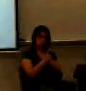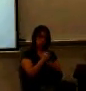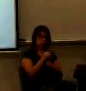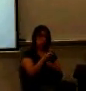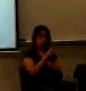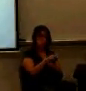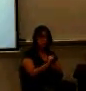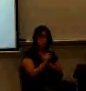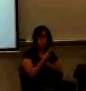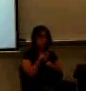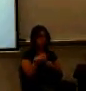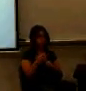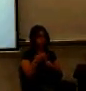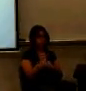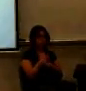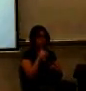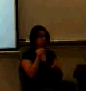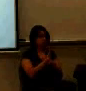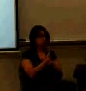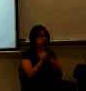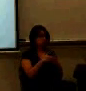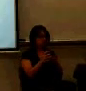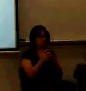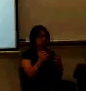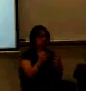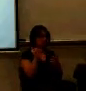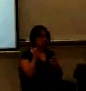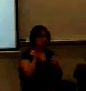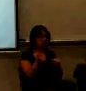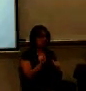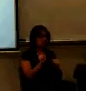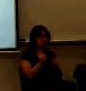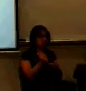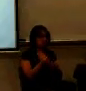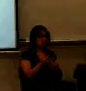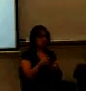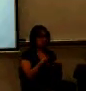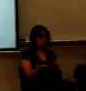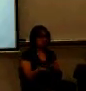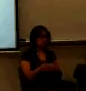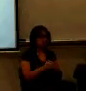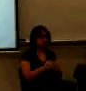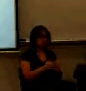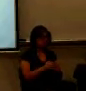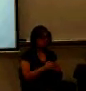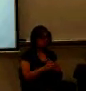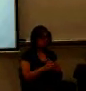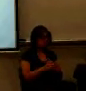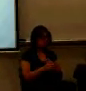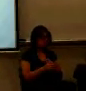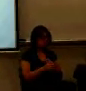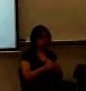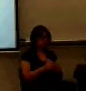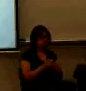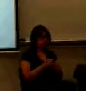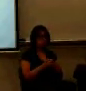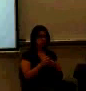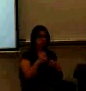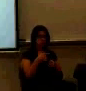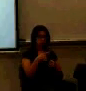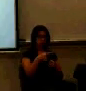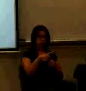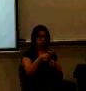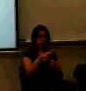trout or other species of fish that are exposed to a lot of this, it can also cause death to them as well. That